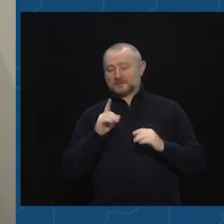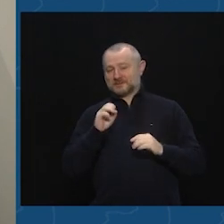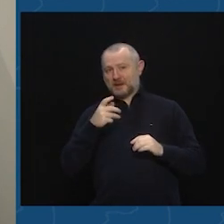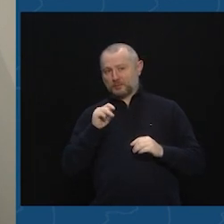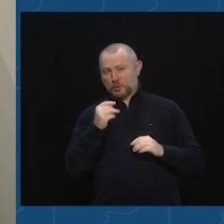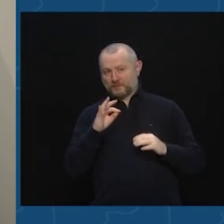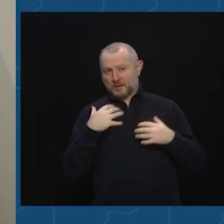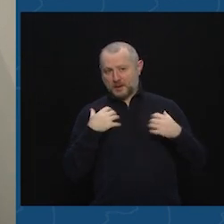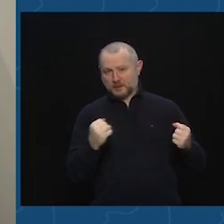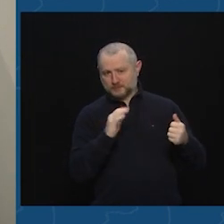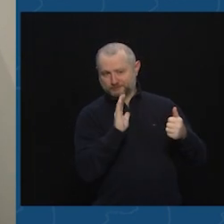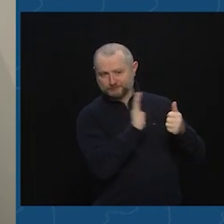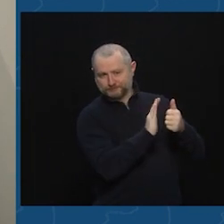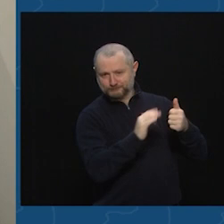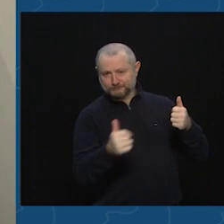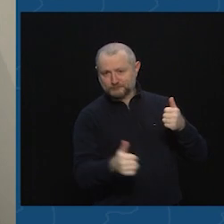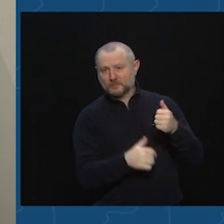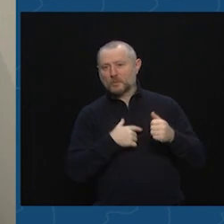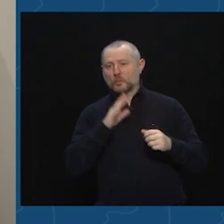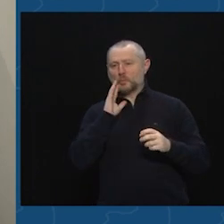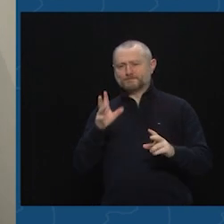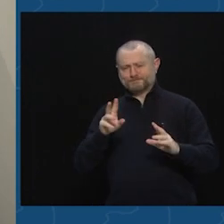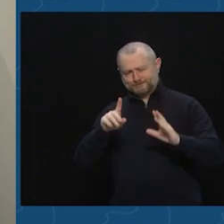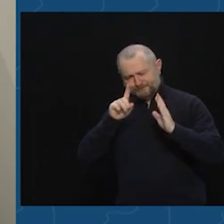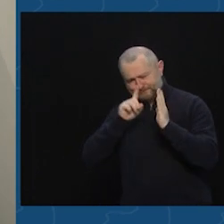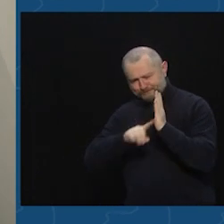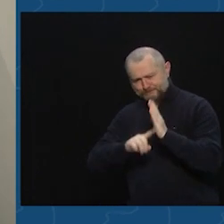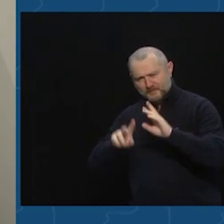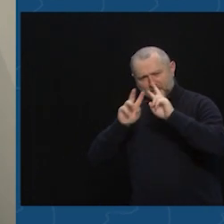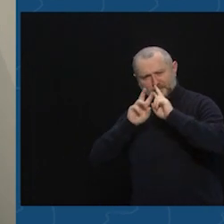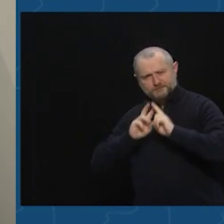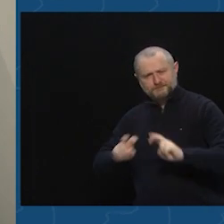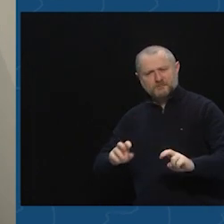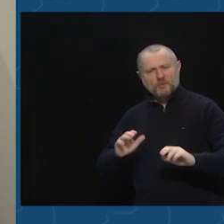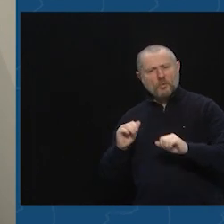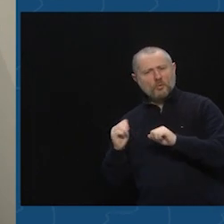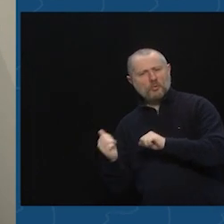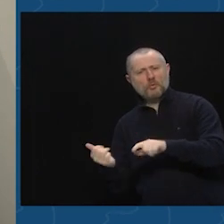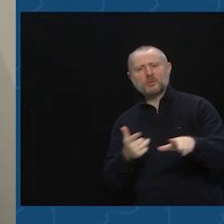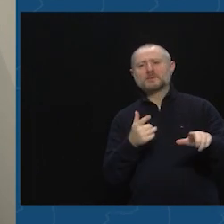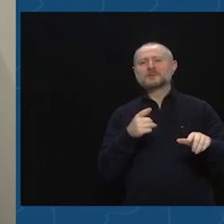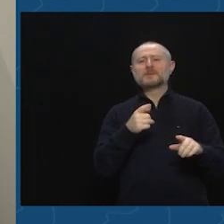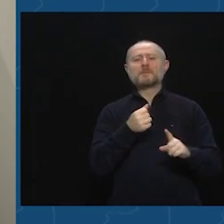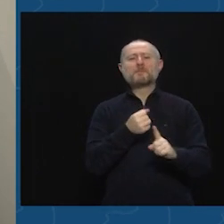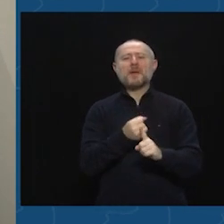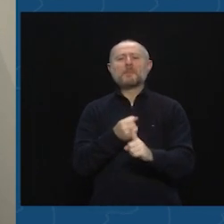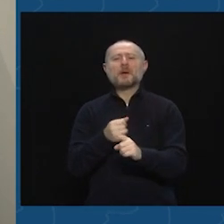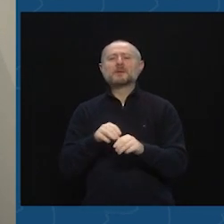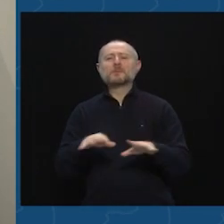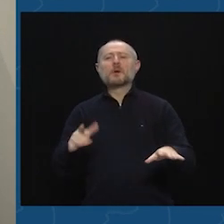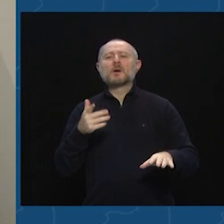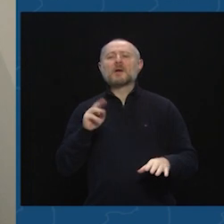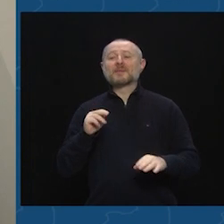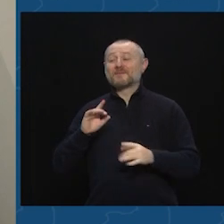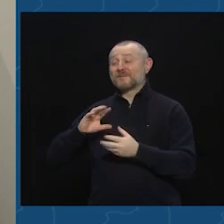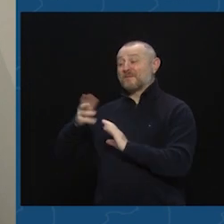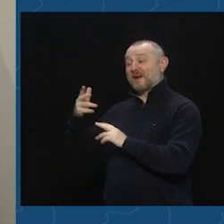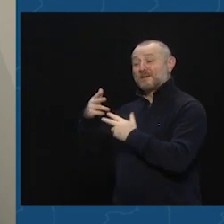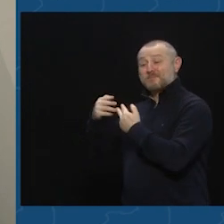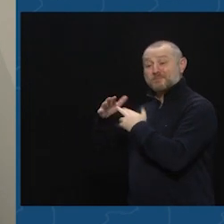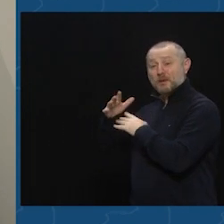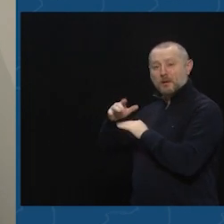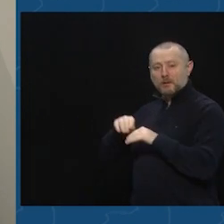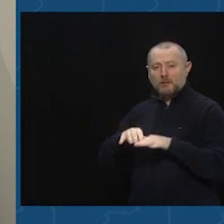the collateral impacts of gun violence, but also perhaps the drivers of this, what leads people to this, and what is going on in